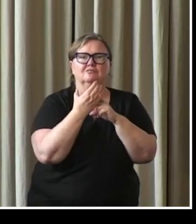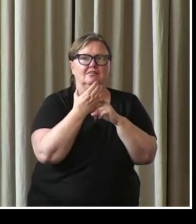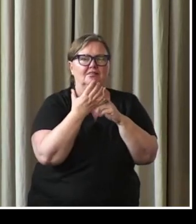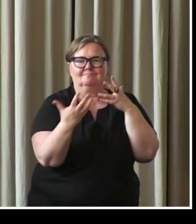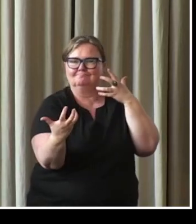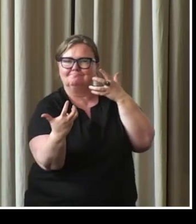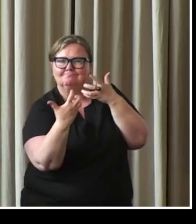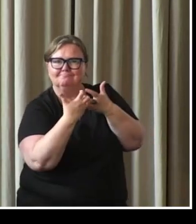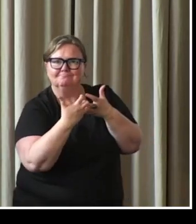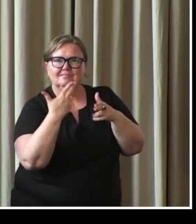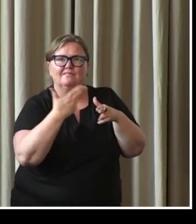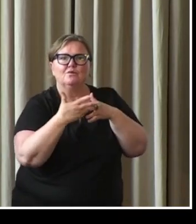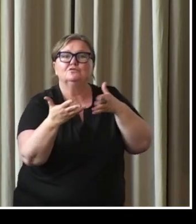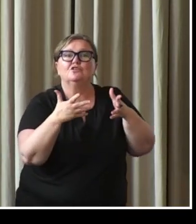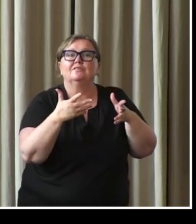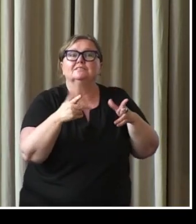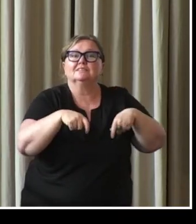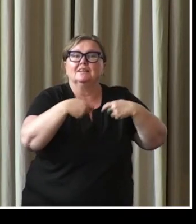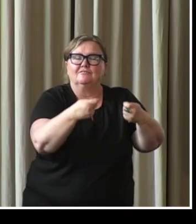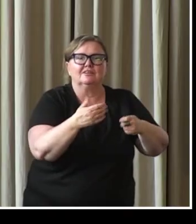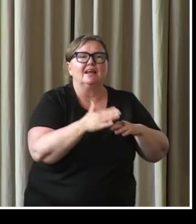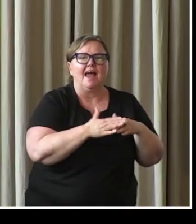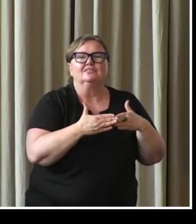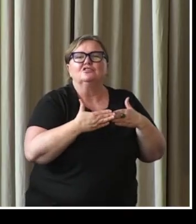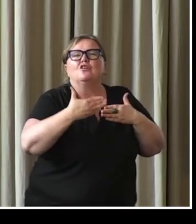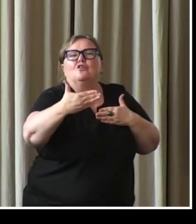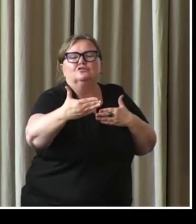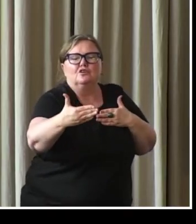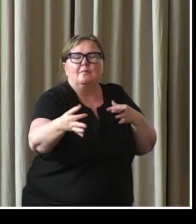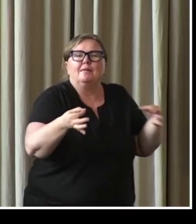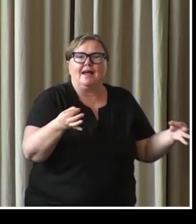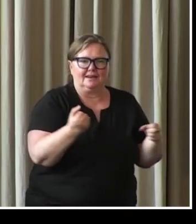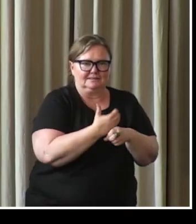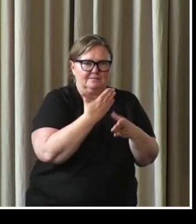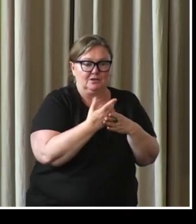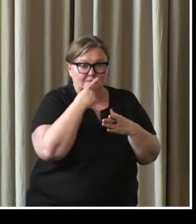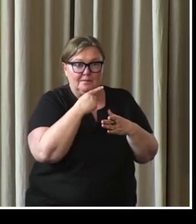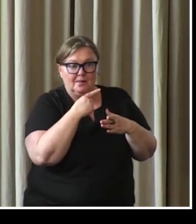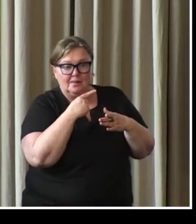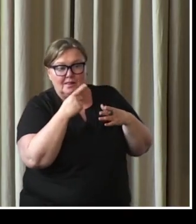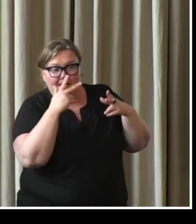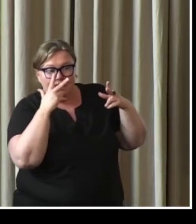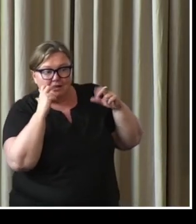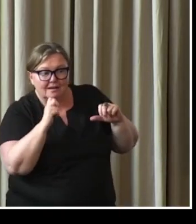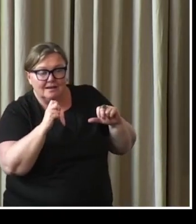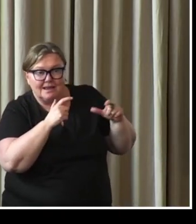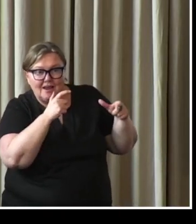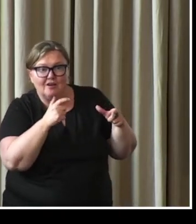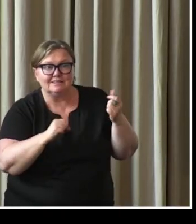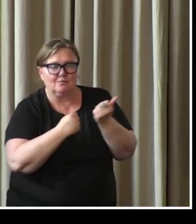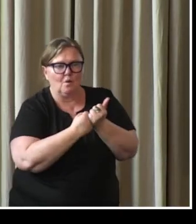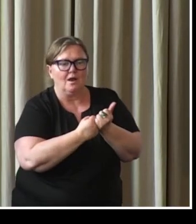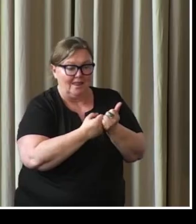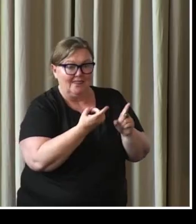in service delivery, and long-term planning to ensure the people who mental health carers support are looked after into